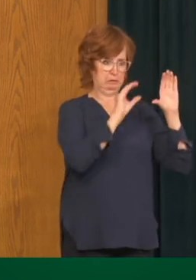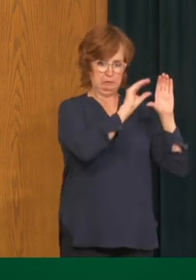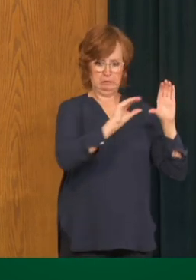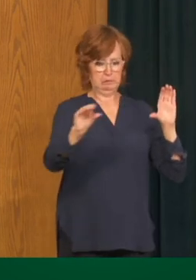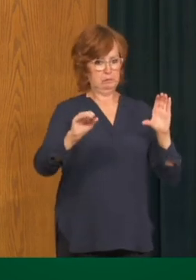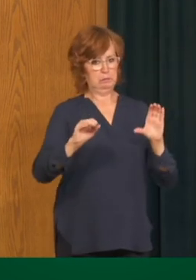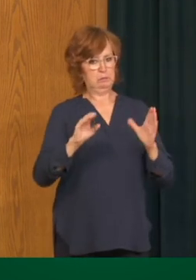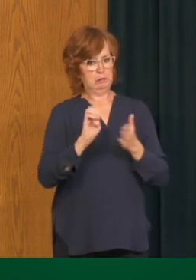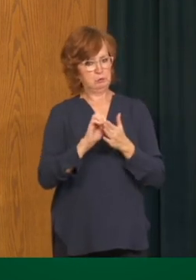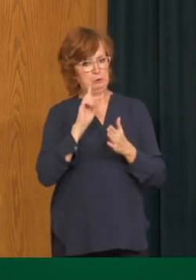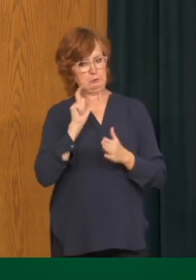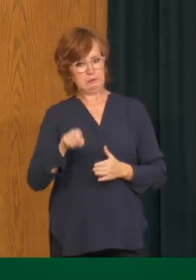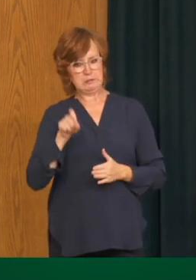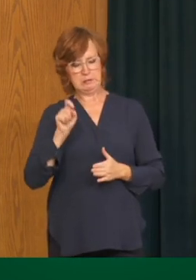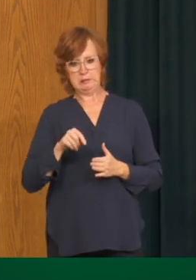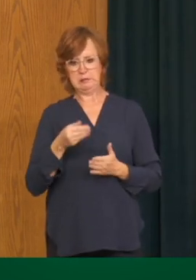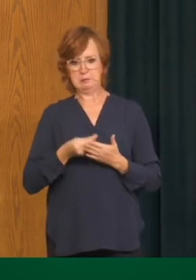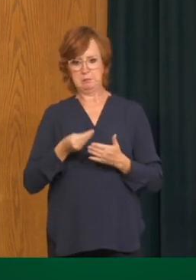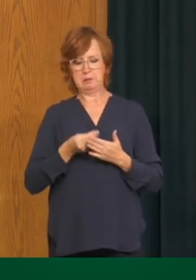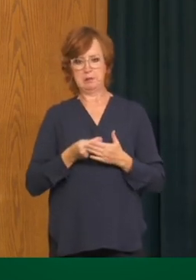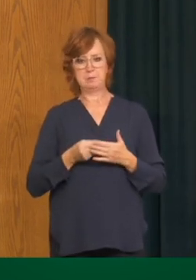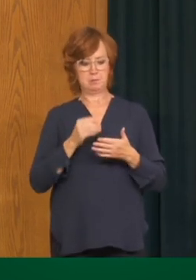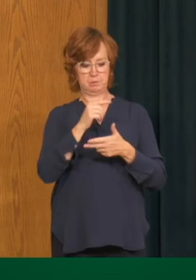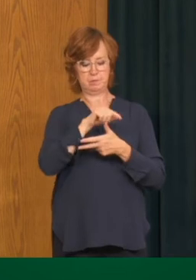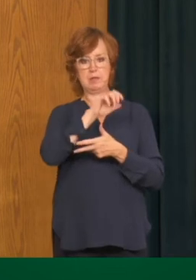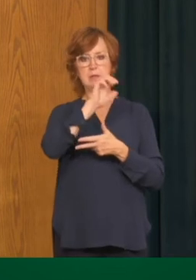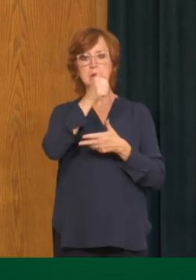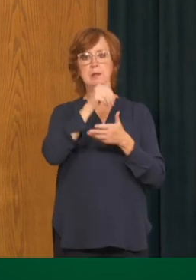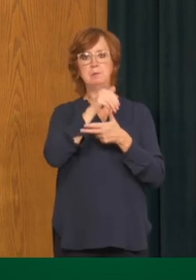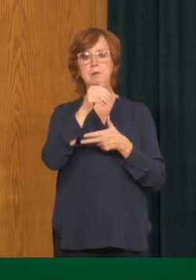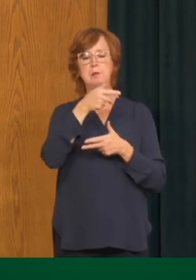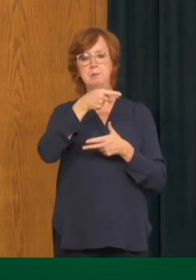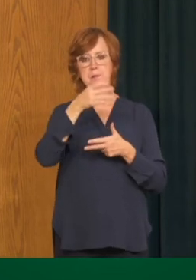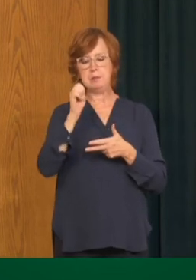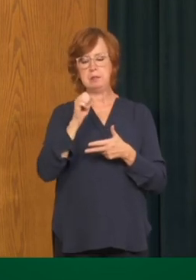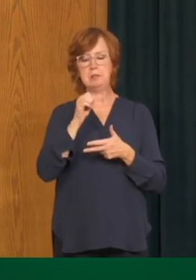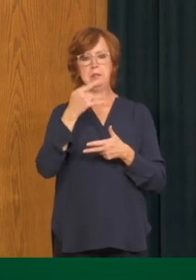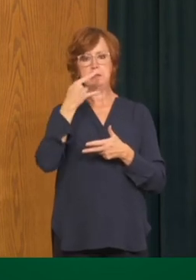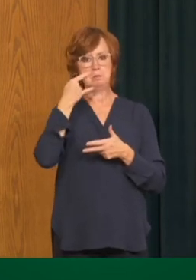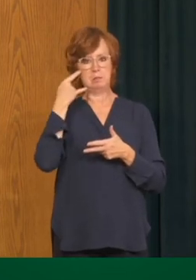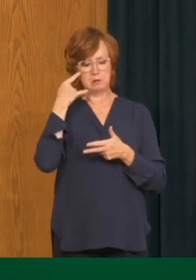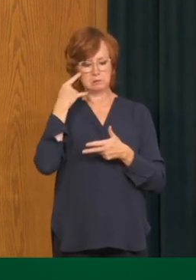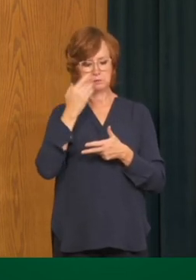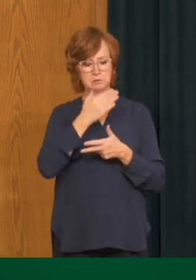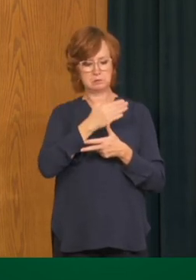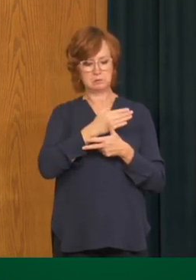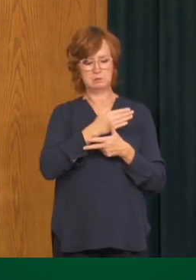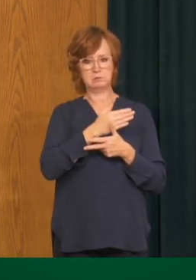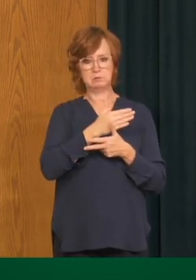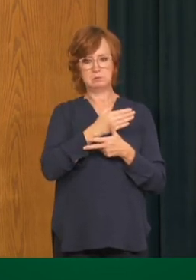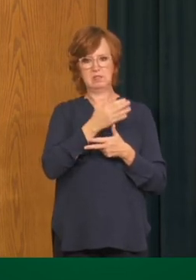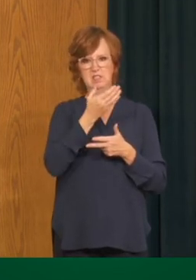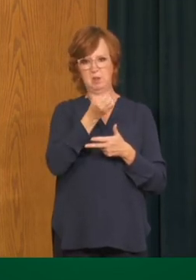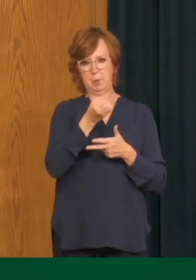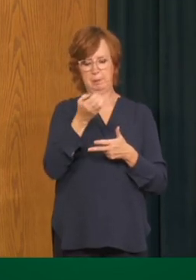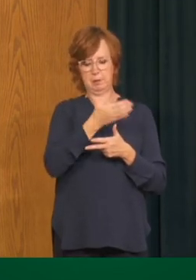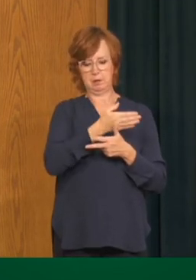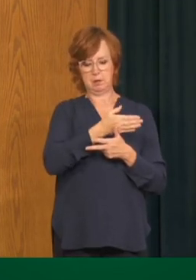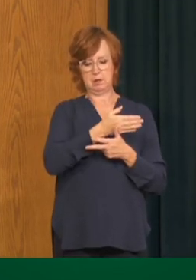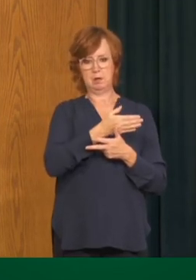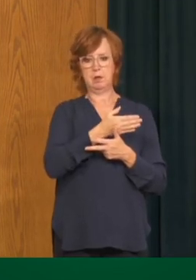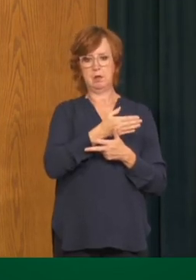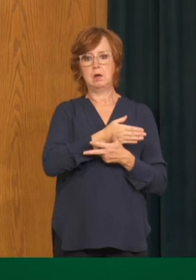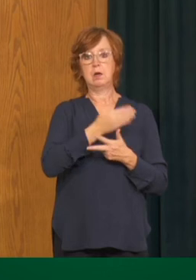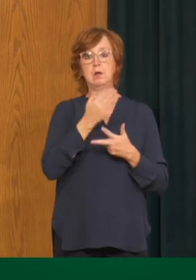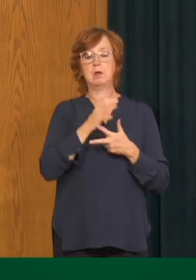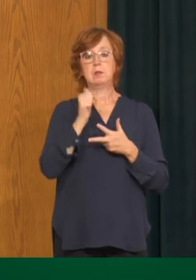$10 million of that will go into providing personal protective equipment, masks, and other supplies that divisions need. And $10